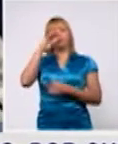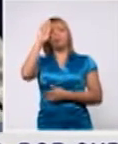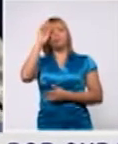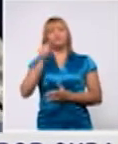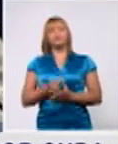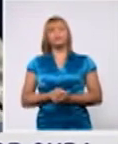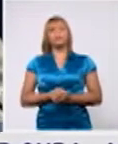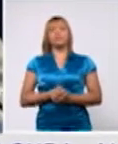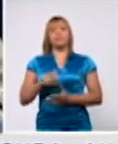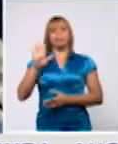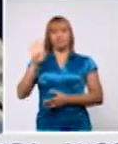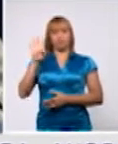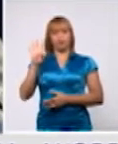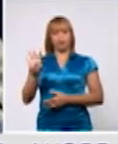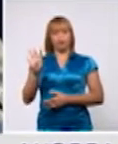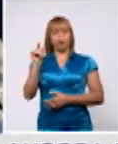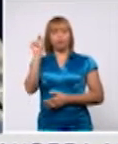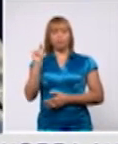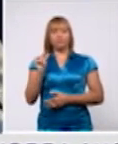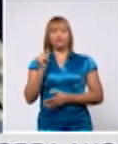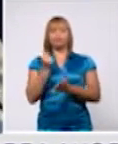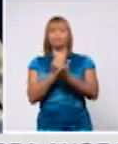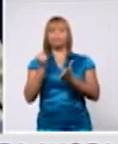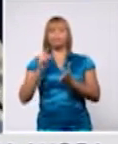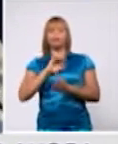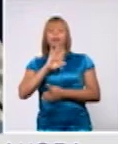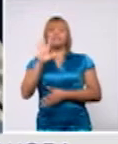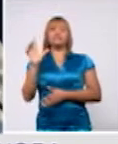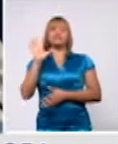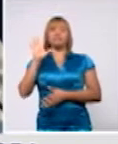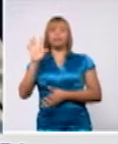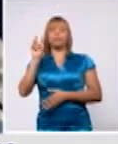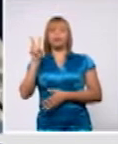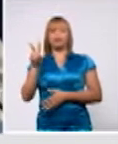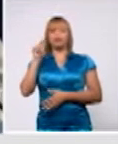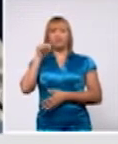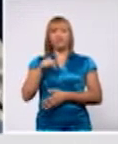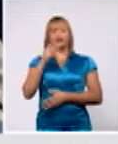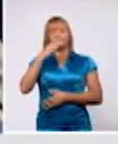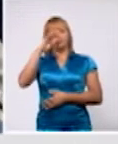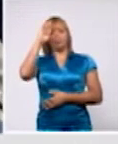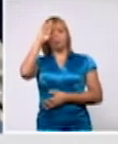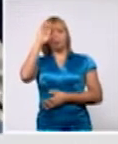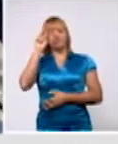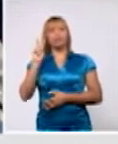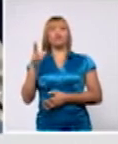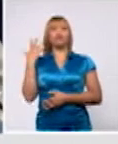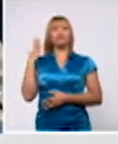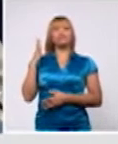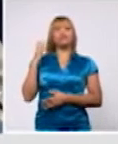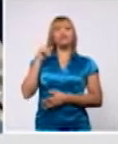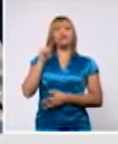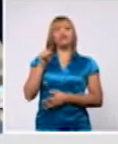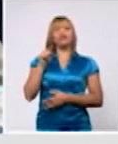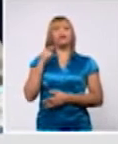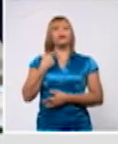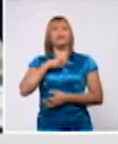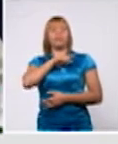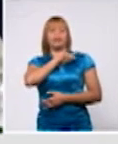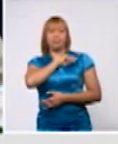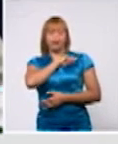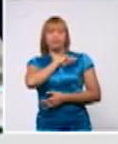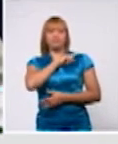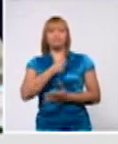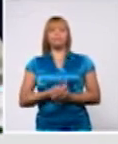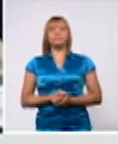are Cubans and 2 are foreigners. 47 positive cases yesterday are